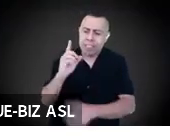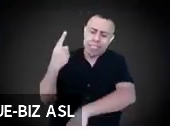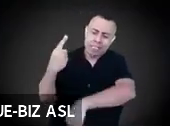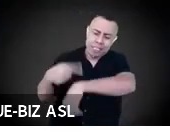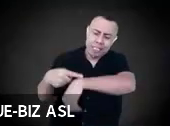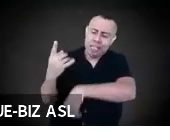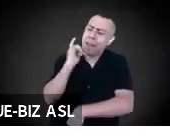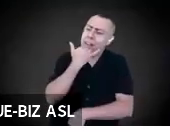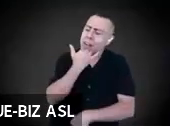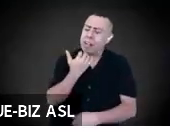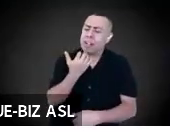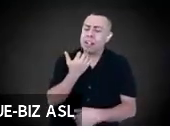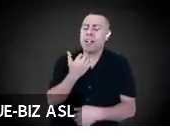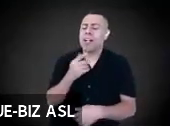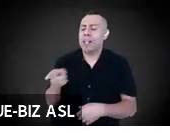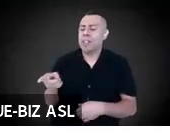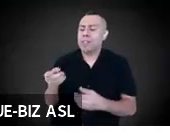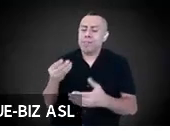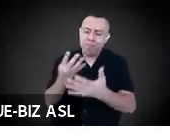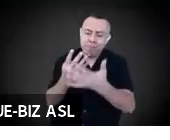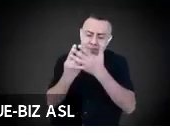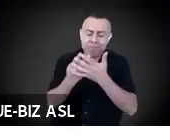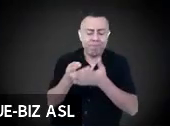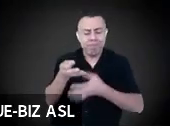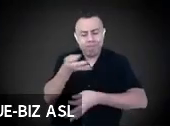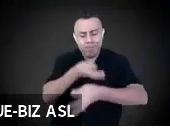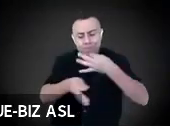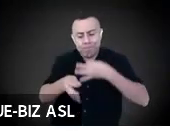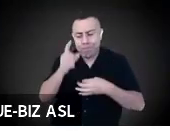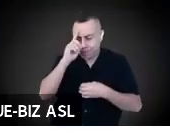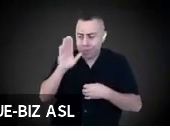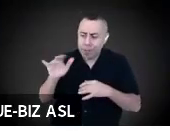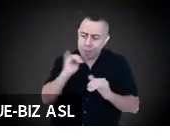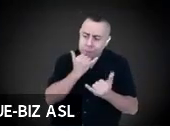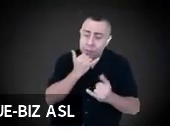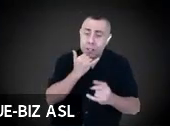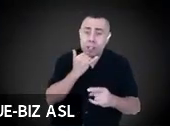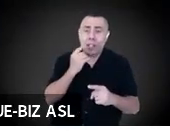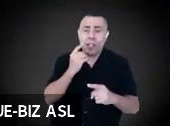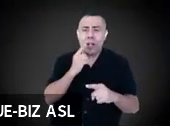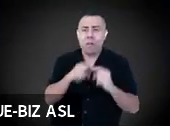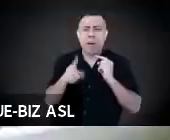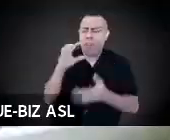rights. I think it's just to say, oh, no, we paid them. So it's not slavery.